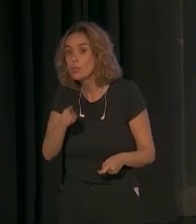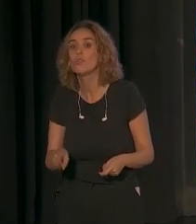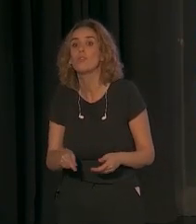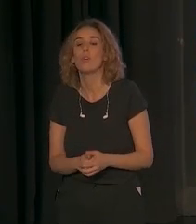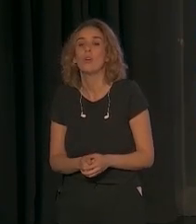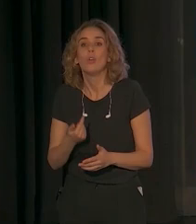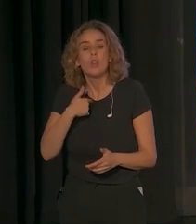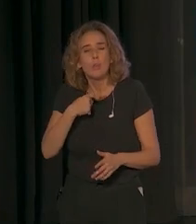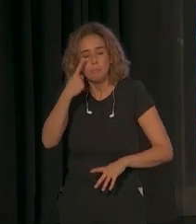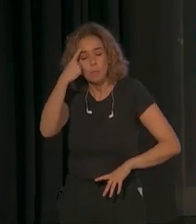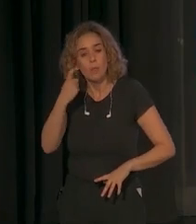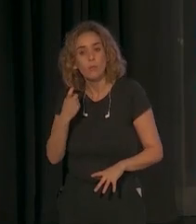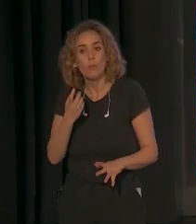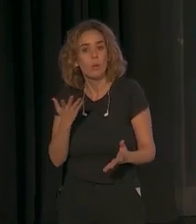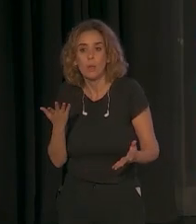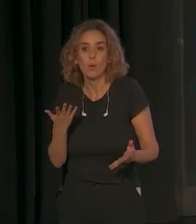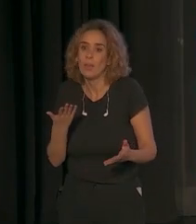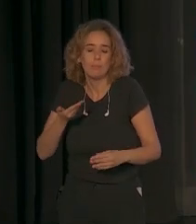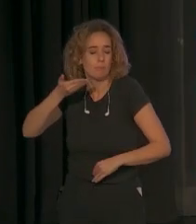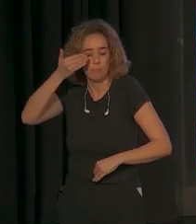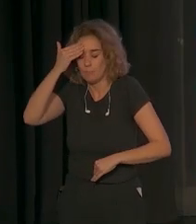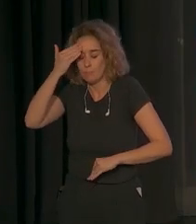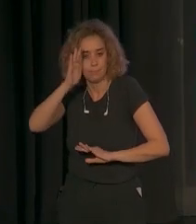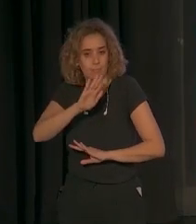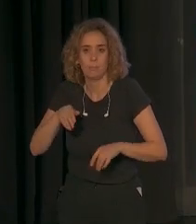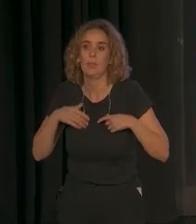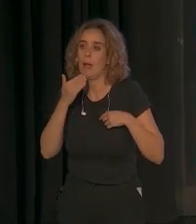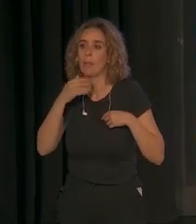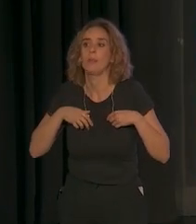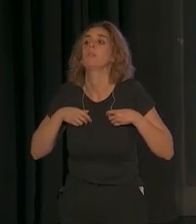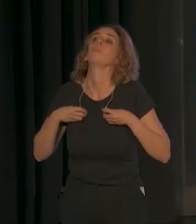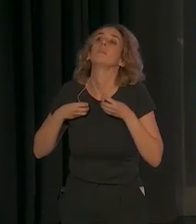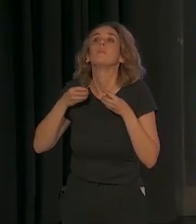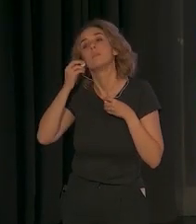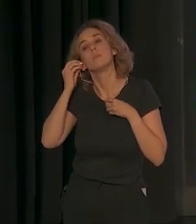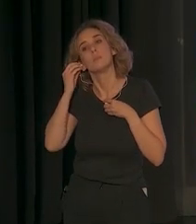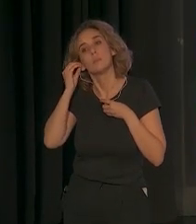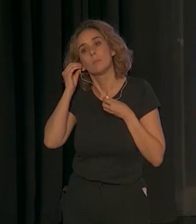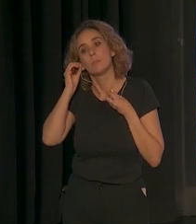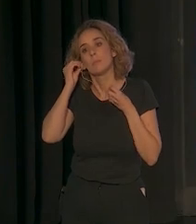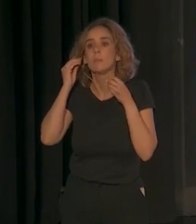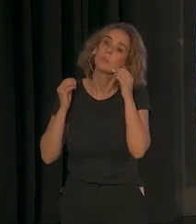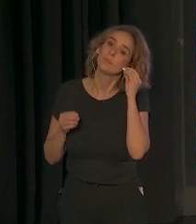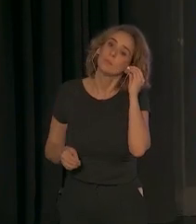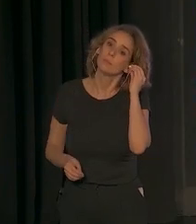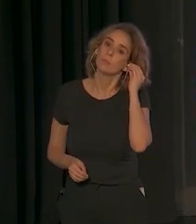question was, if that coordination is easy, and because I believe that role is vital, that's where I meant. Thank you.